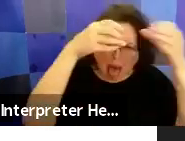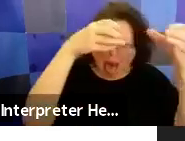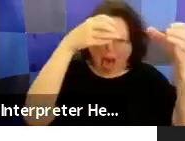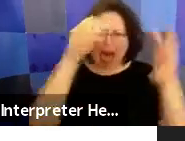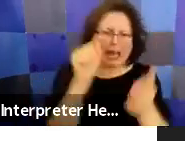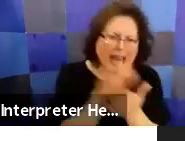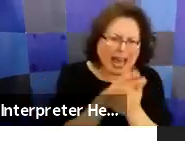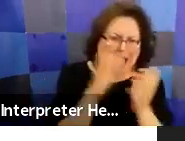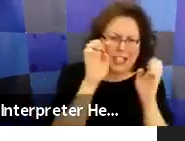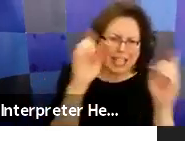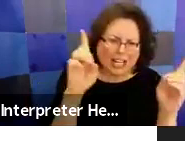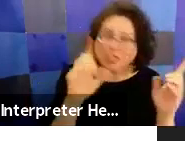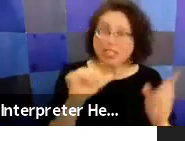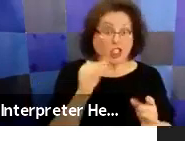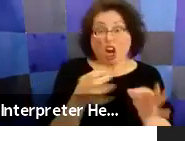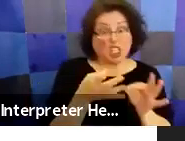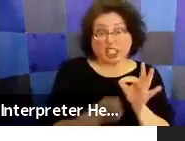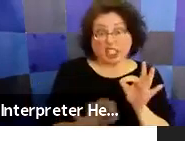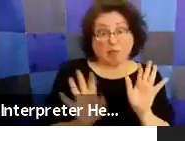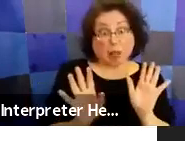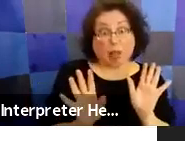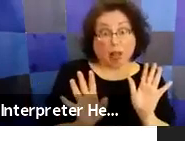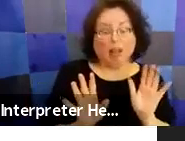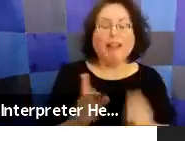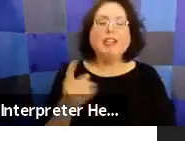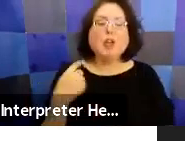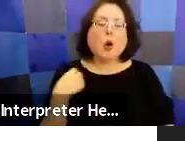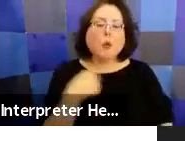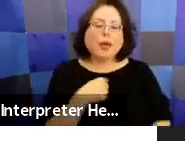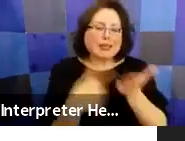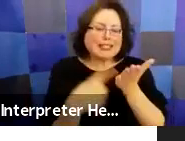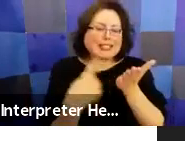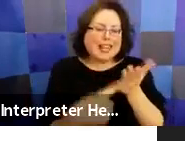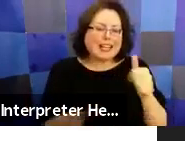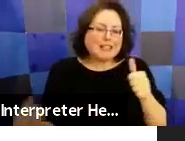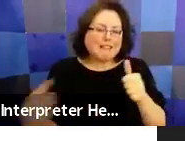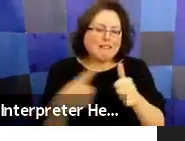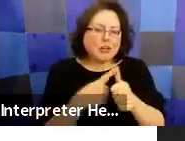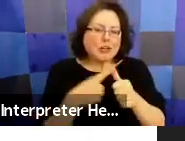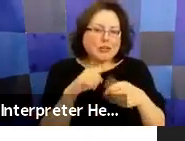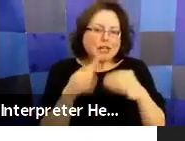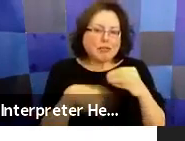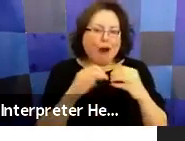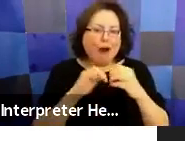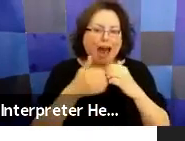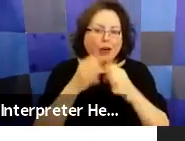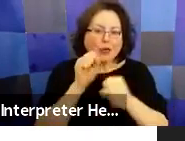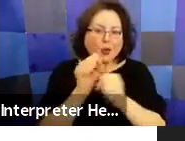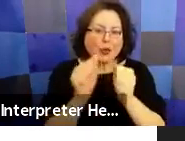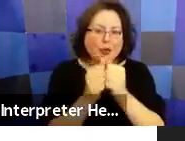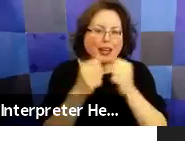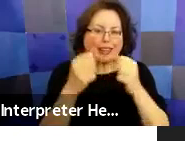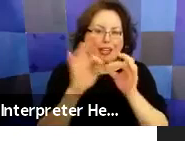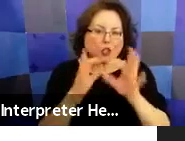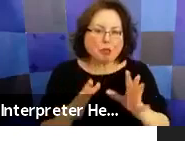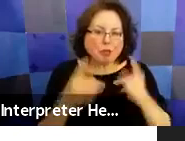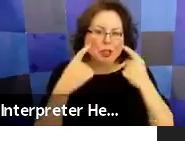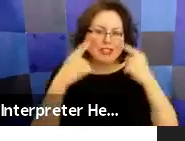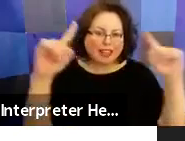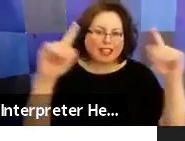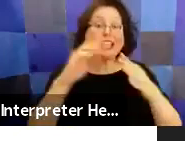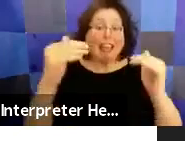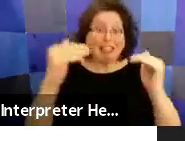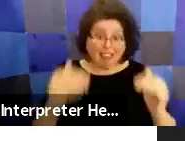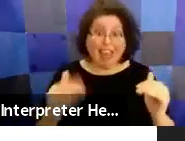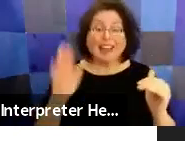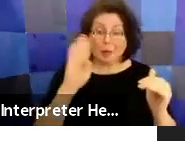you would think. So I'm going to talk a little bit first about how to work with interpreters effectively, and then I'm going to speak to you a